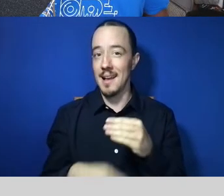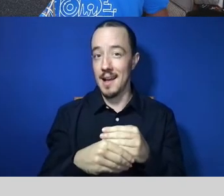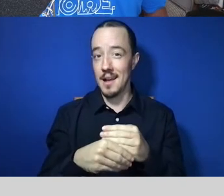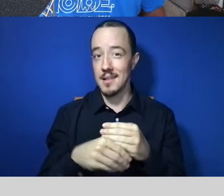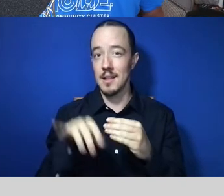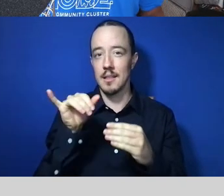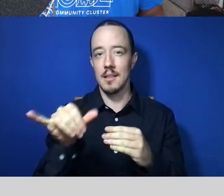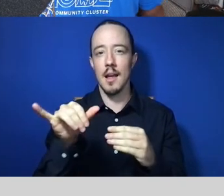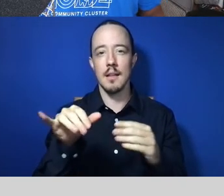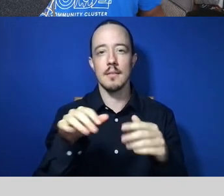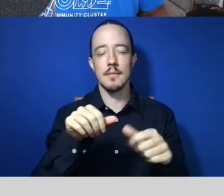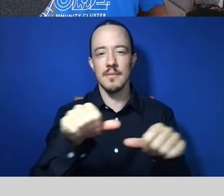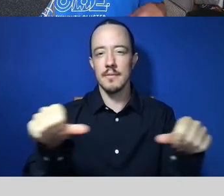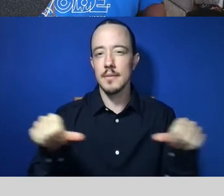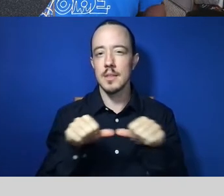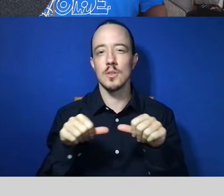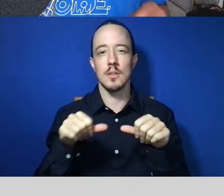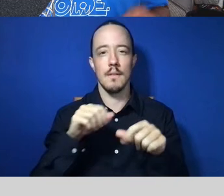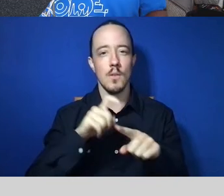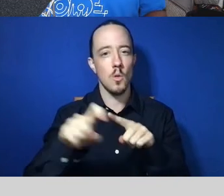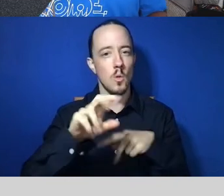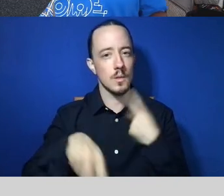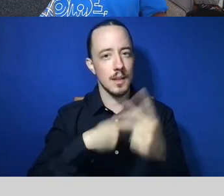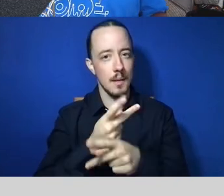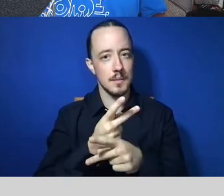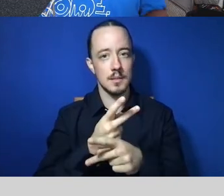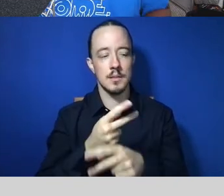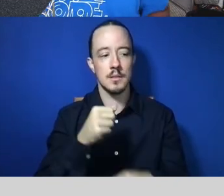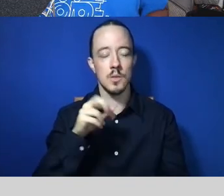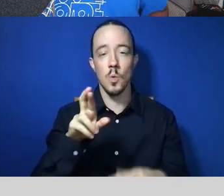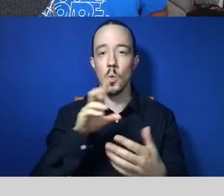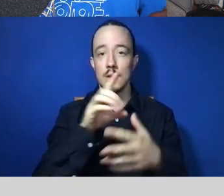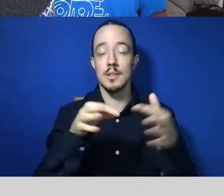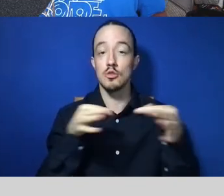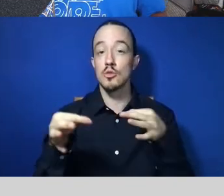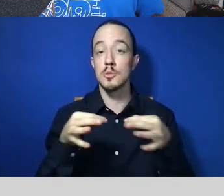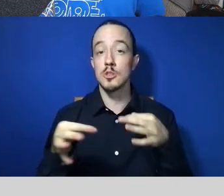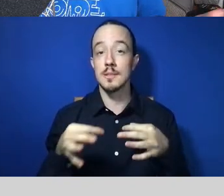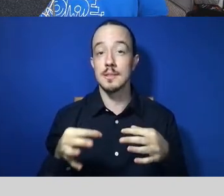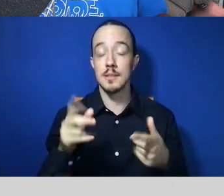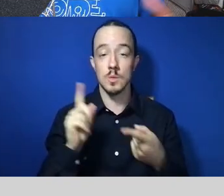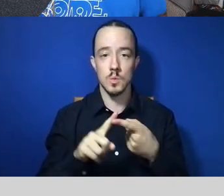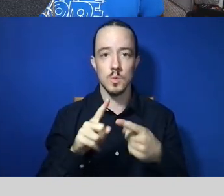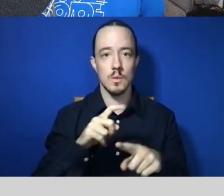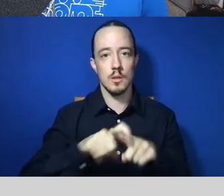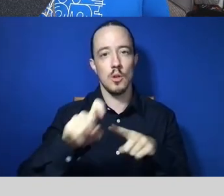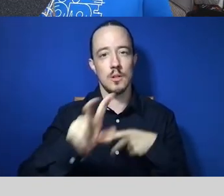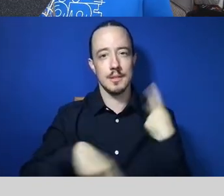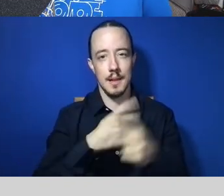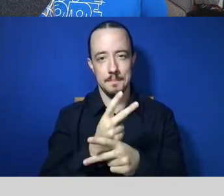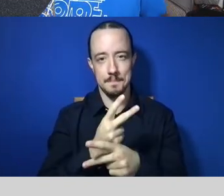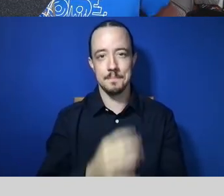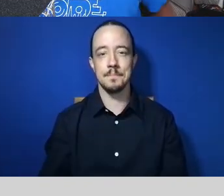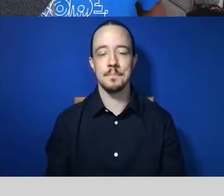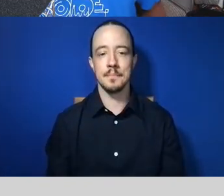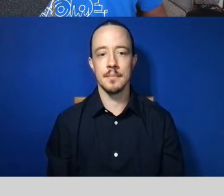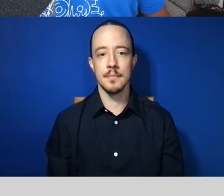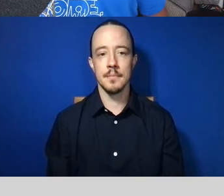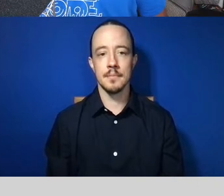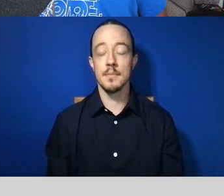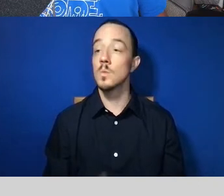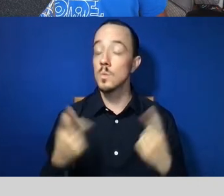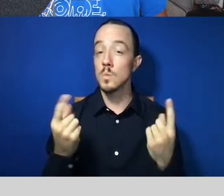we add that field of call type, or sorry, of description to the call